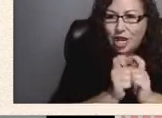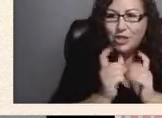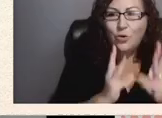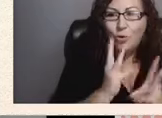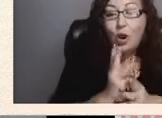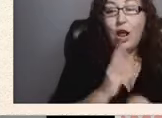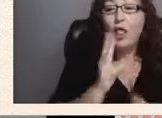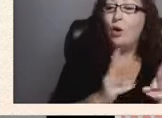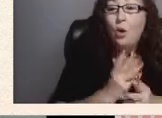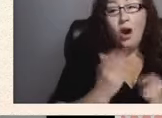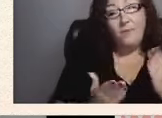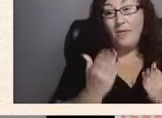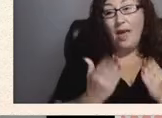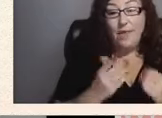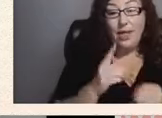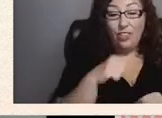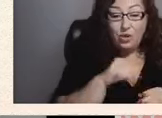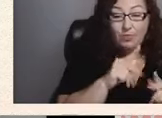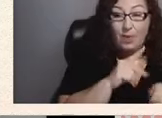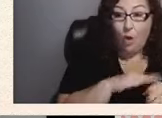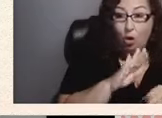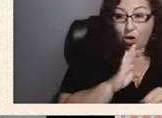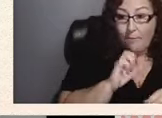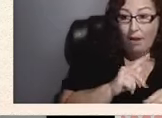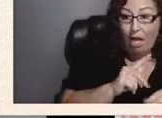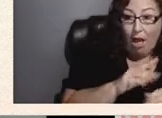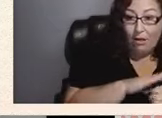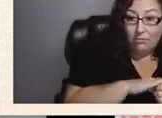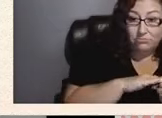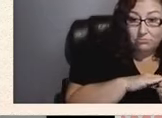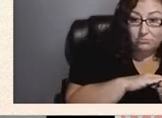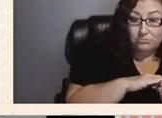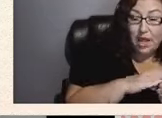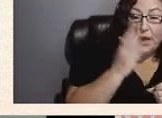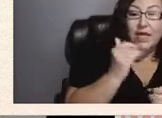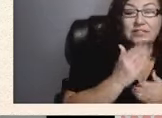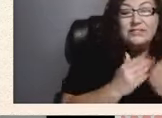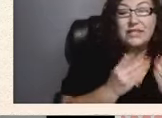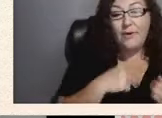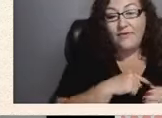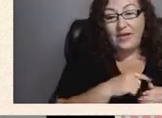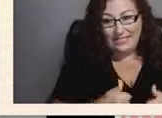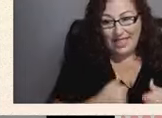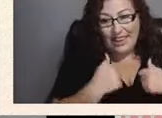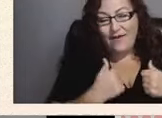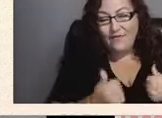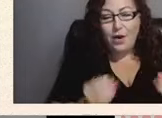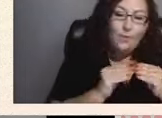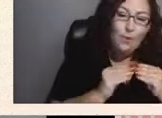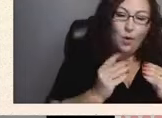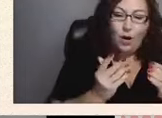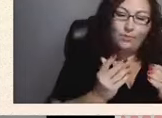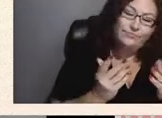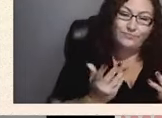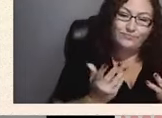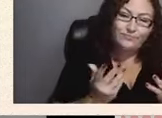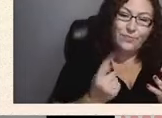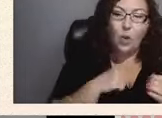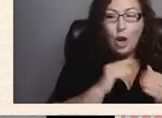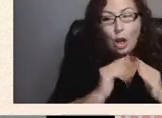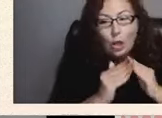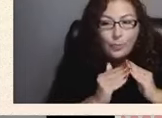be those people on your block, right? Because some of us, live in a more of a communal type